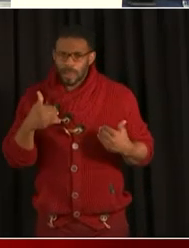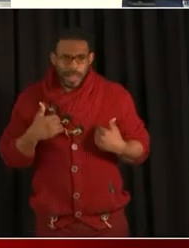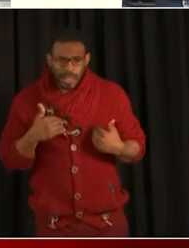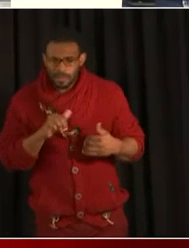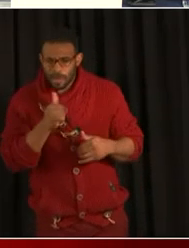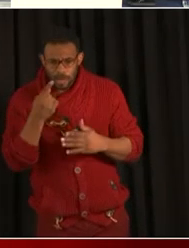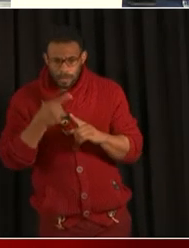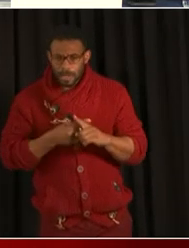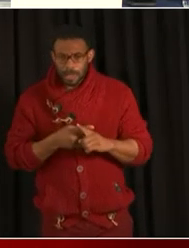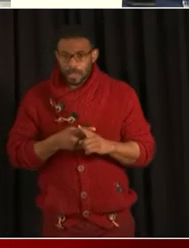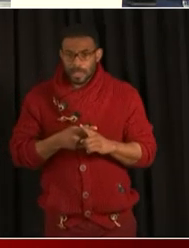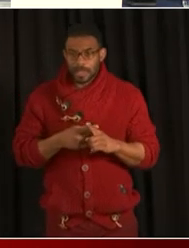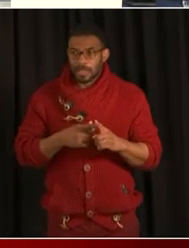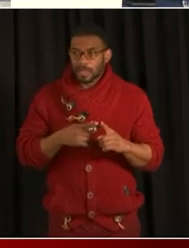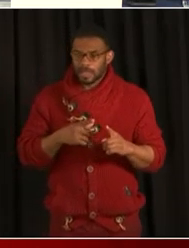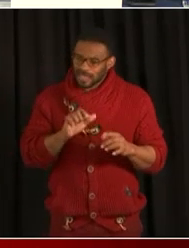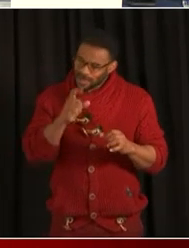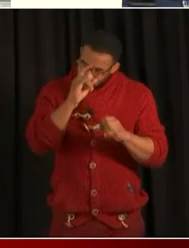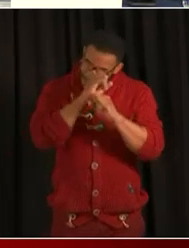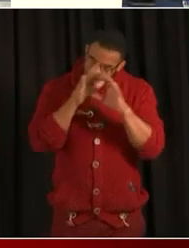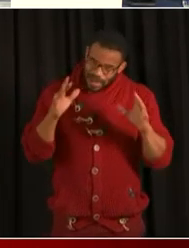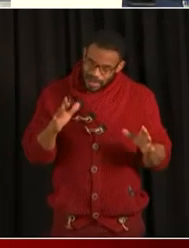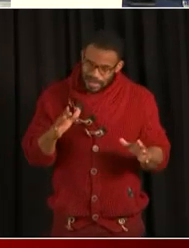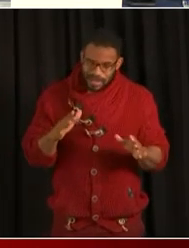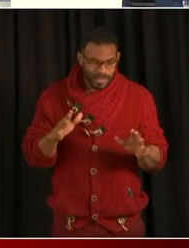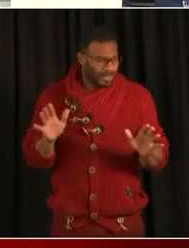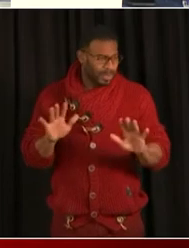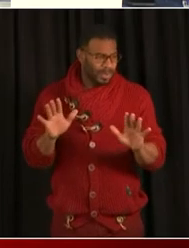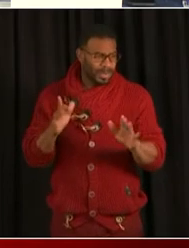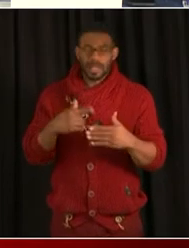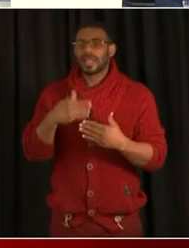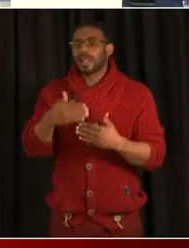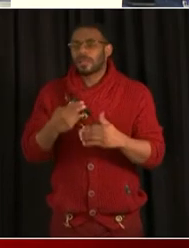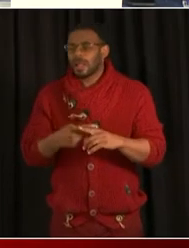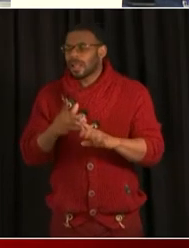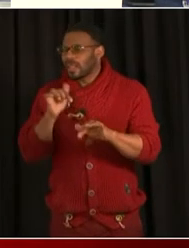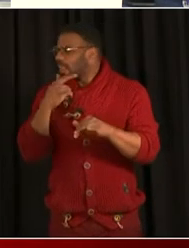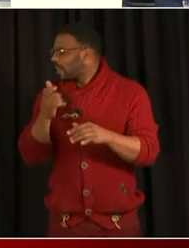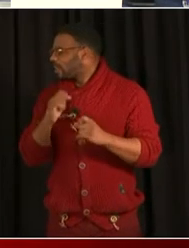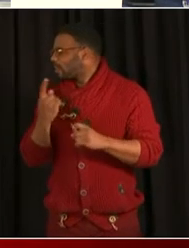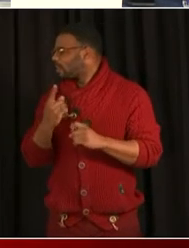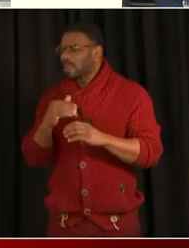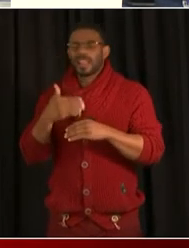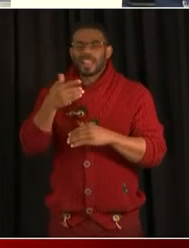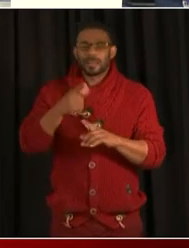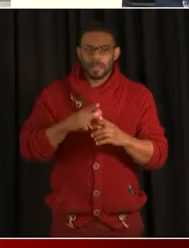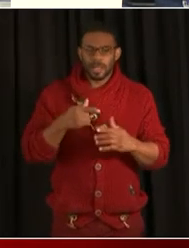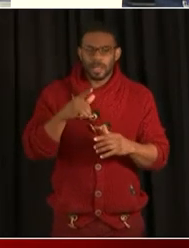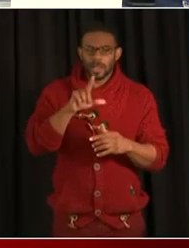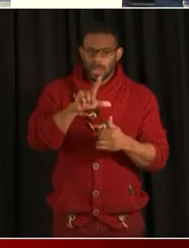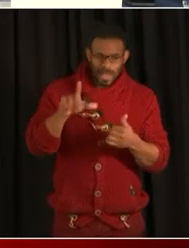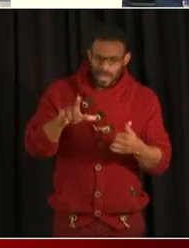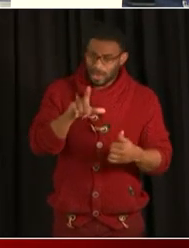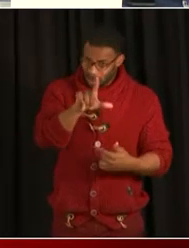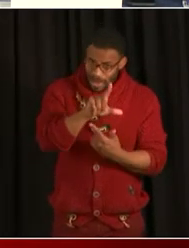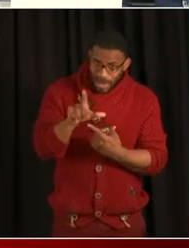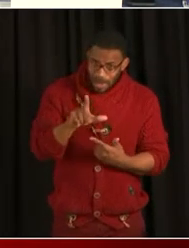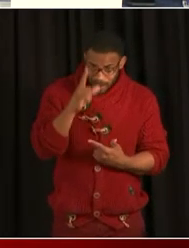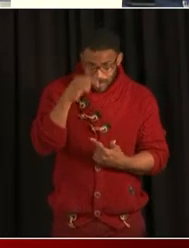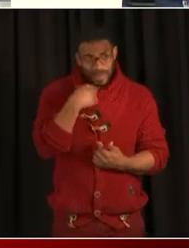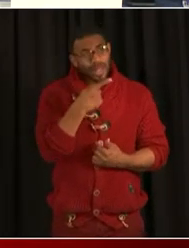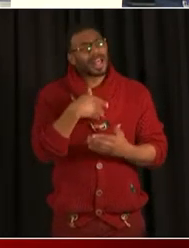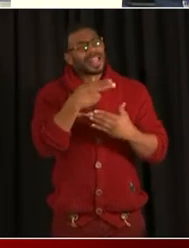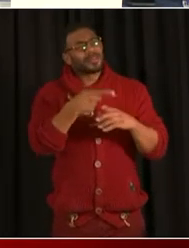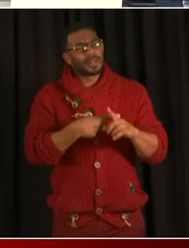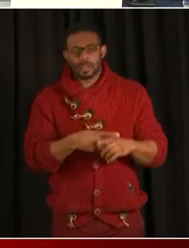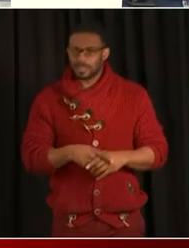don't have another month. Can you imagine no, next month they say they're going to give us something. Your landlord, this person,